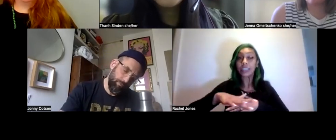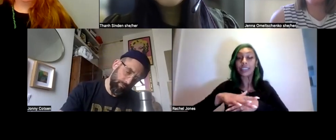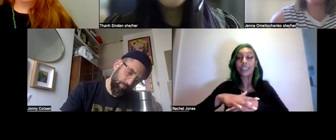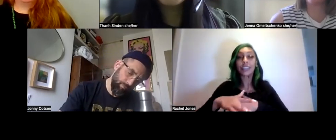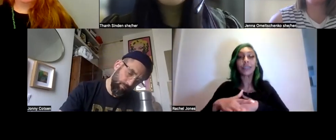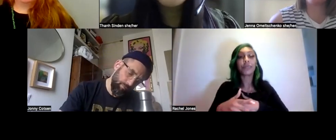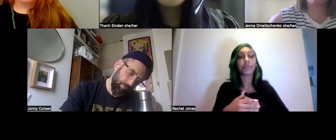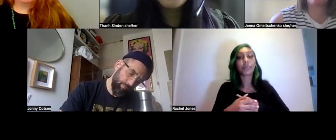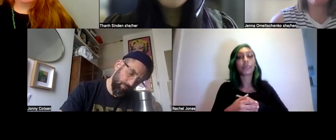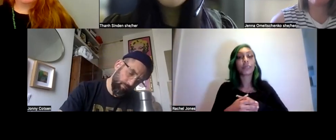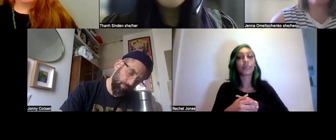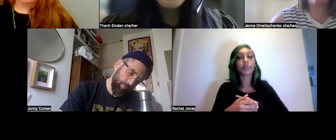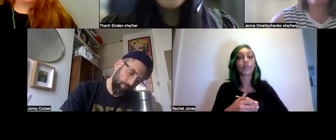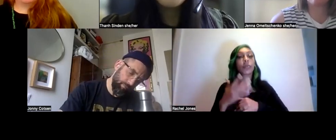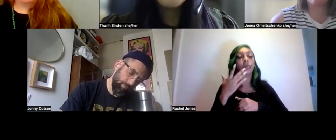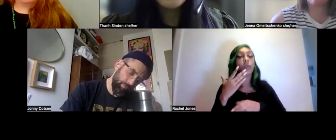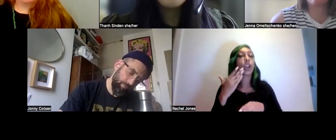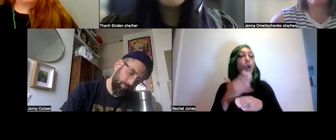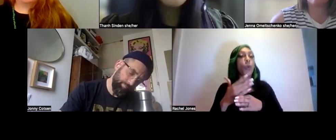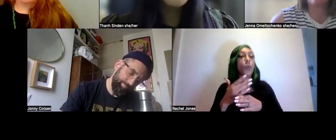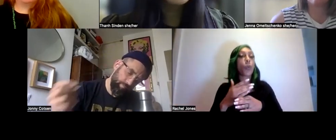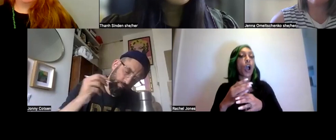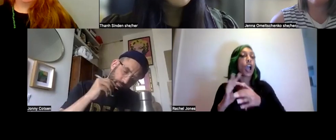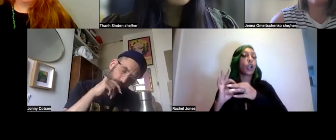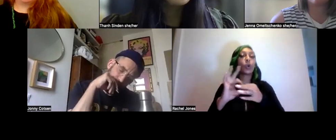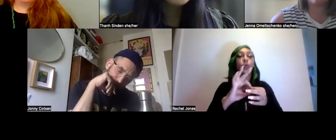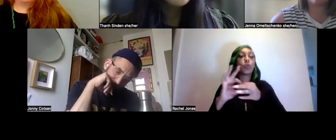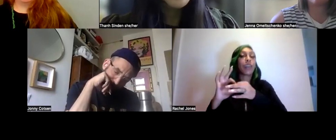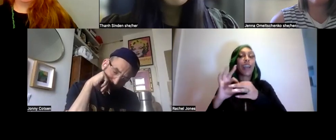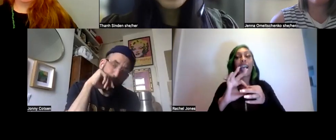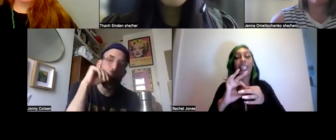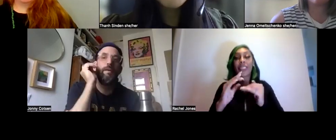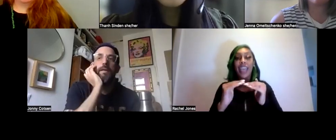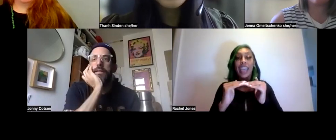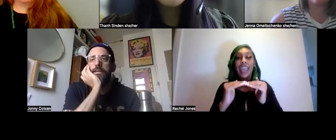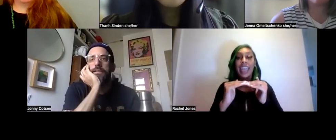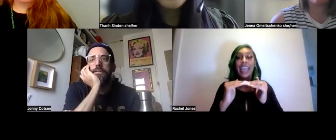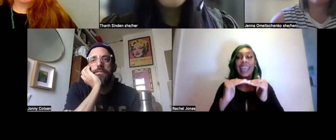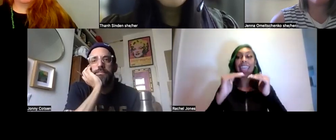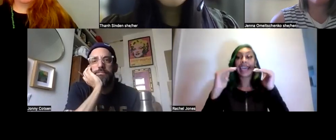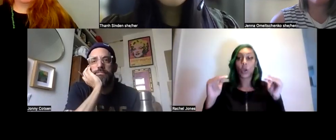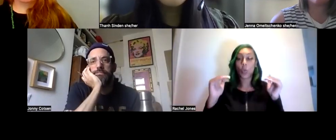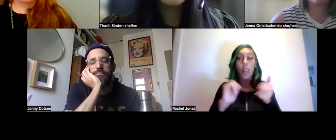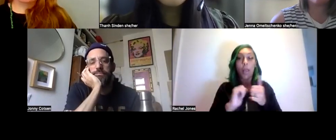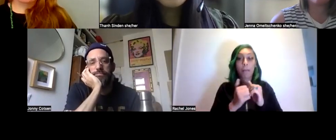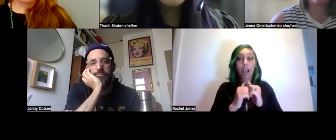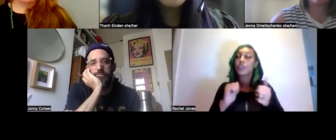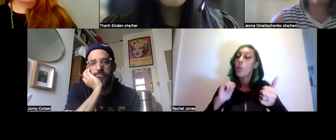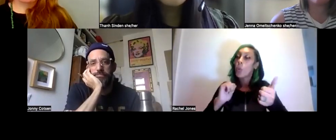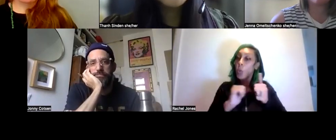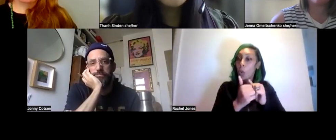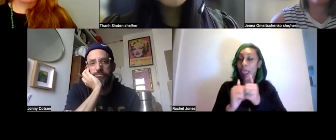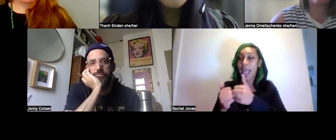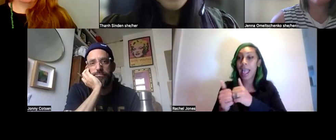we come to working together as equal partners, and I think that in terms of and we're collaborating, and I think that organisations